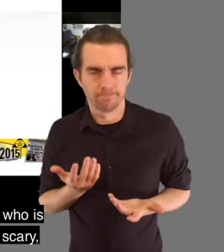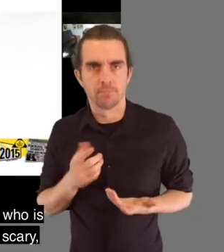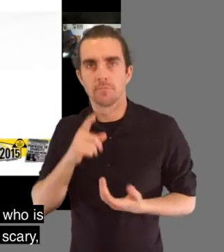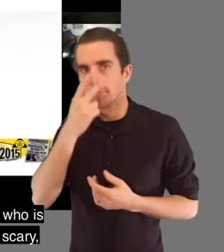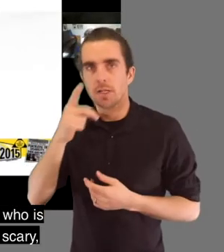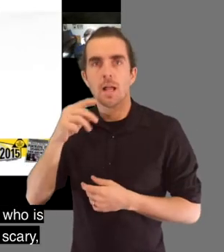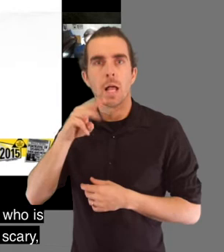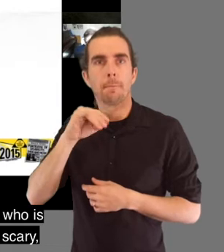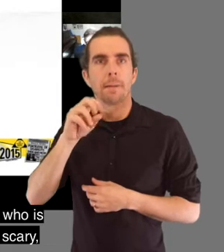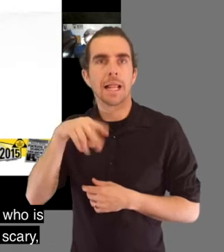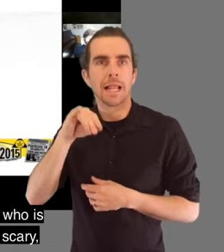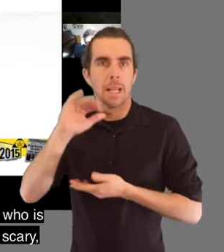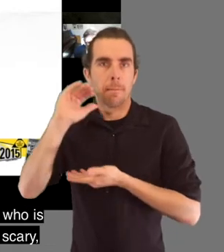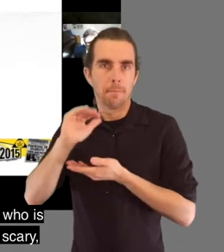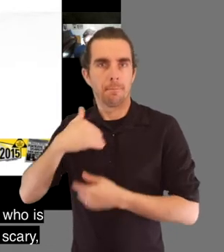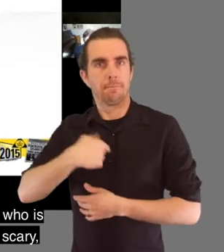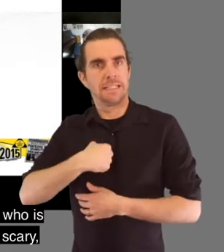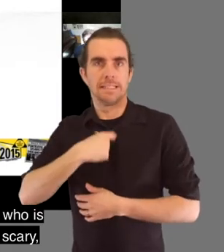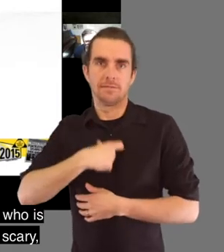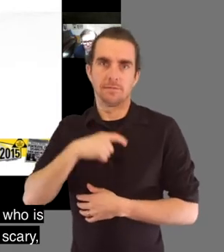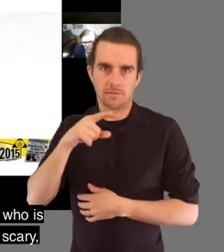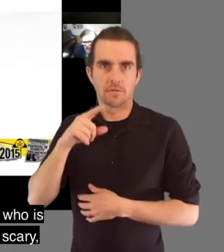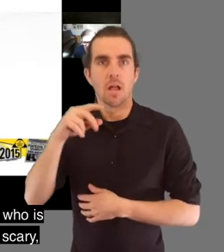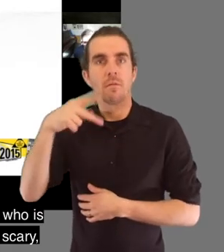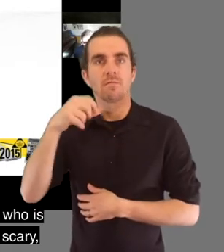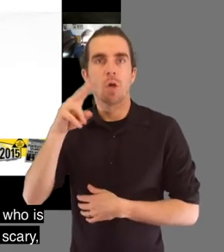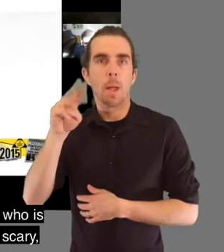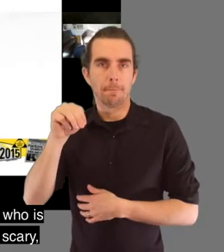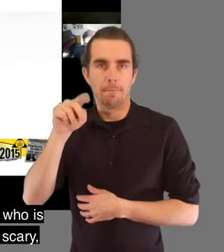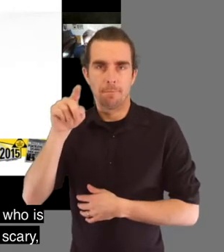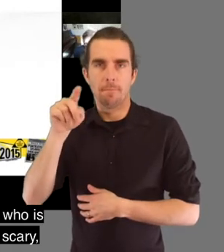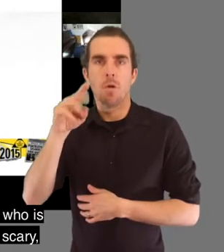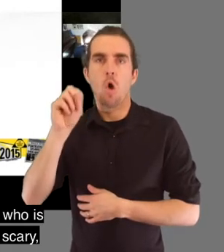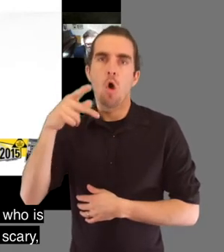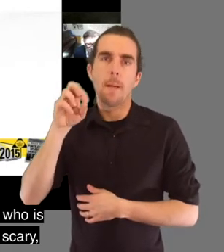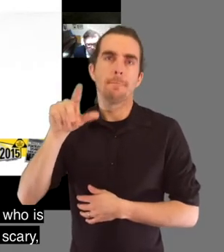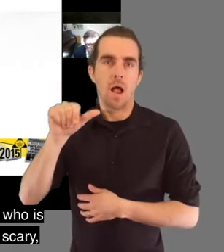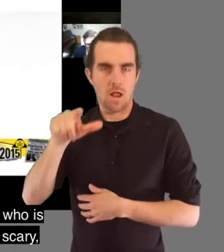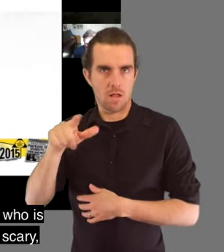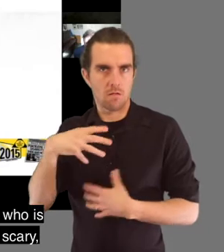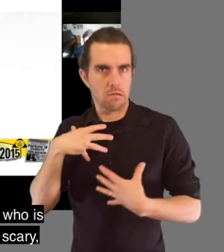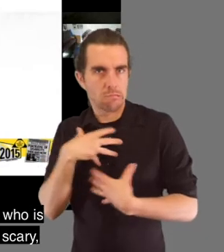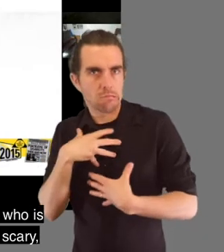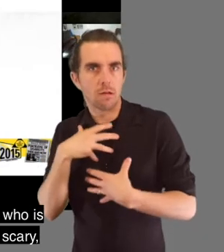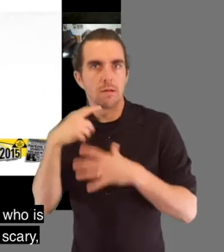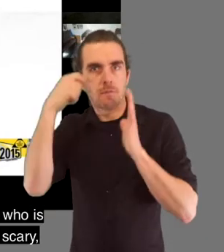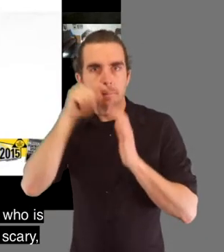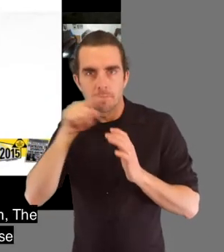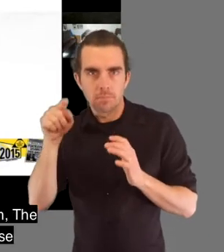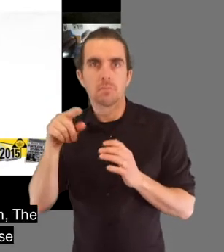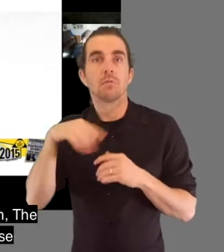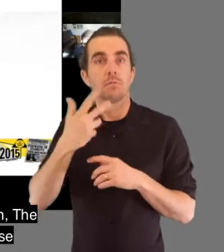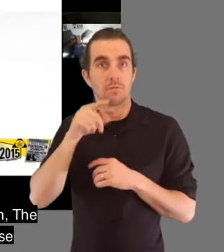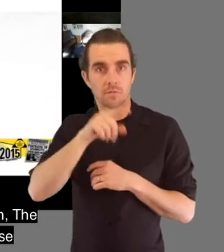you can take Mini-Me, who's evil, or The Phantom of the Opera, scary. And